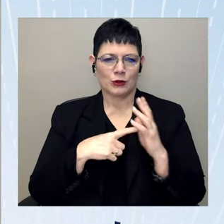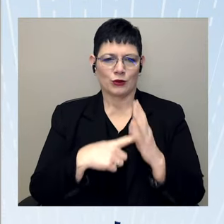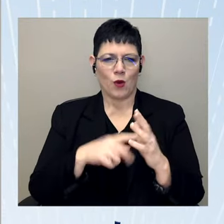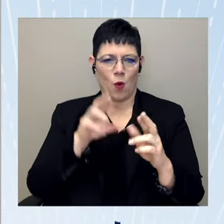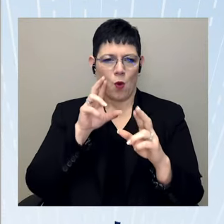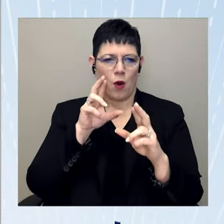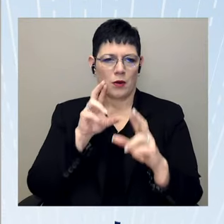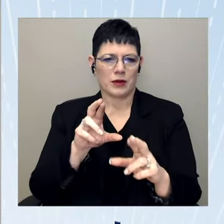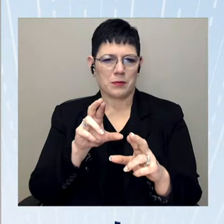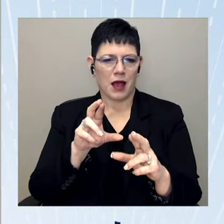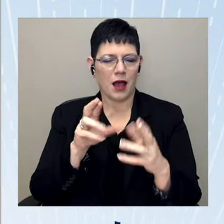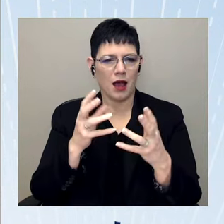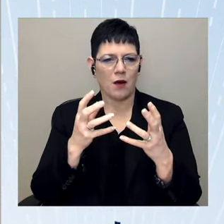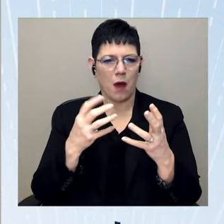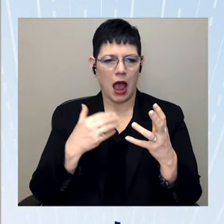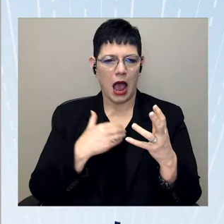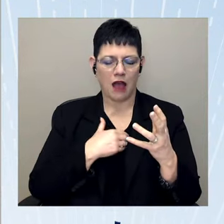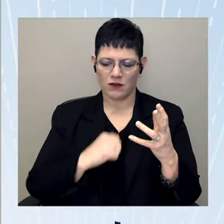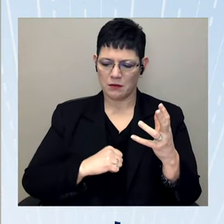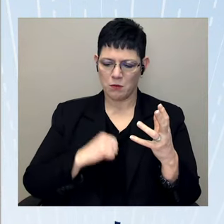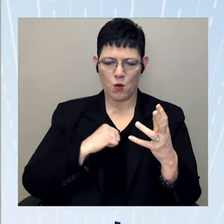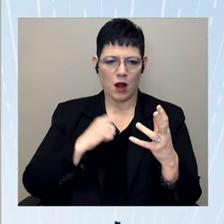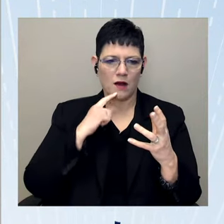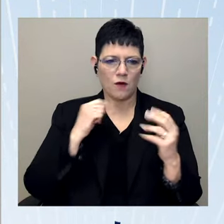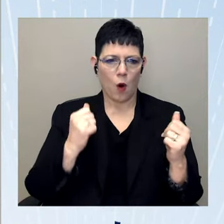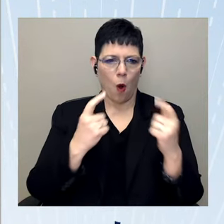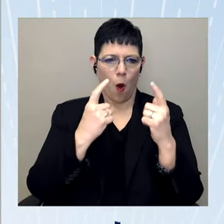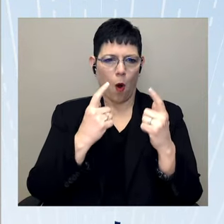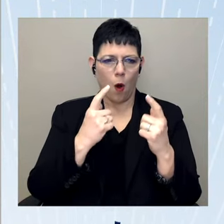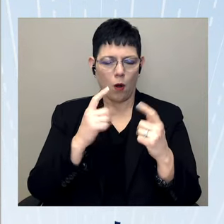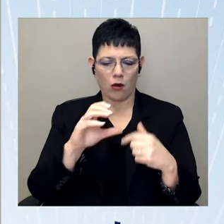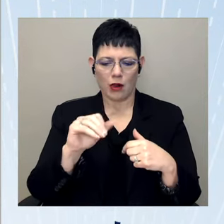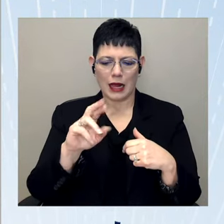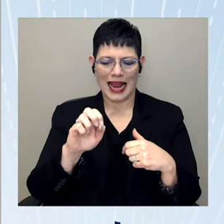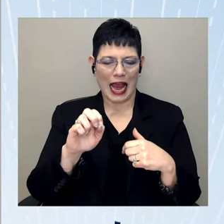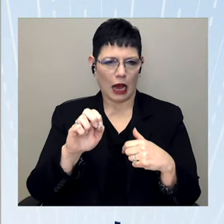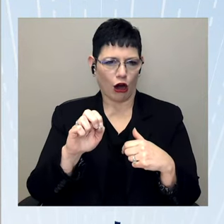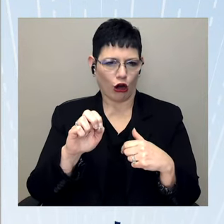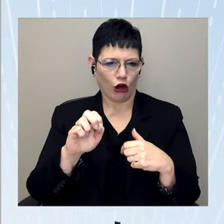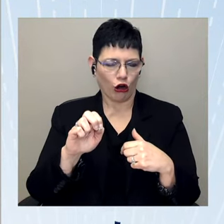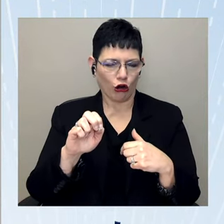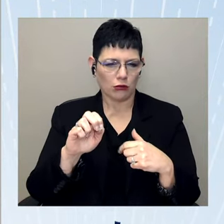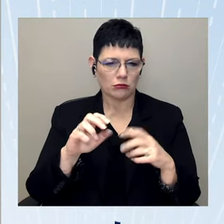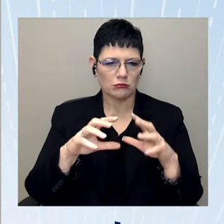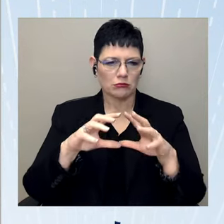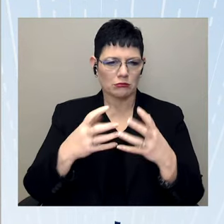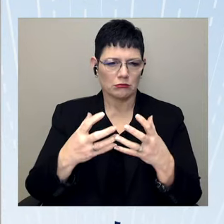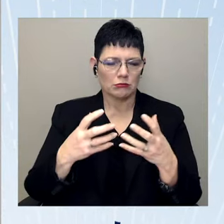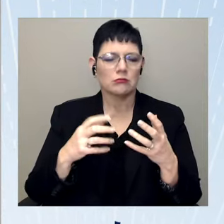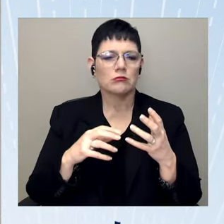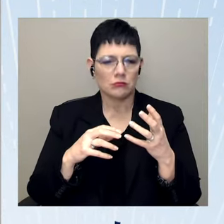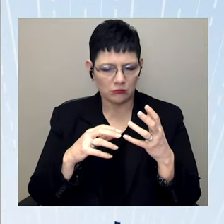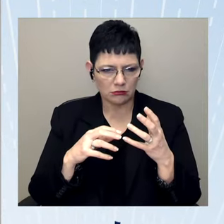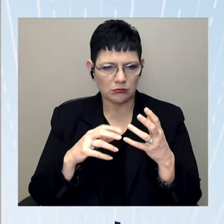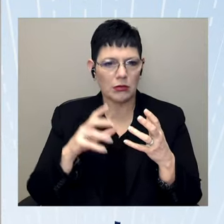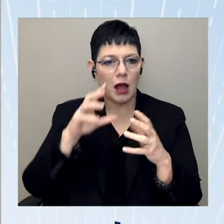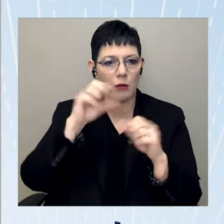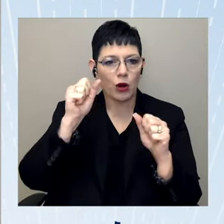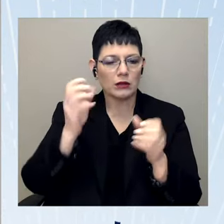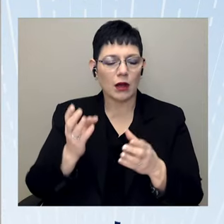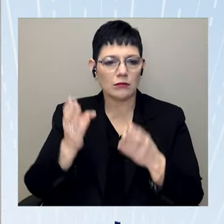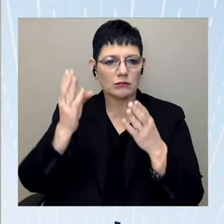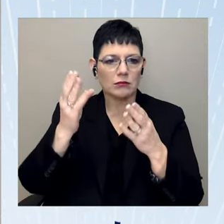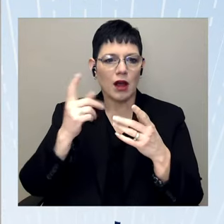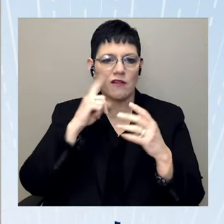and want to have dignity for everyone who's in the care economy. The president has proposed a rule that would lift the wages of